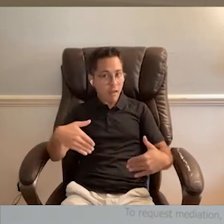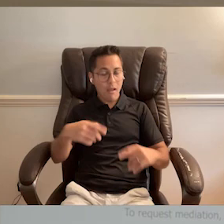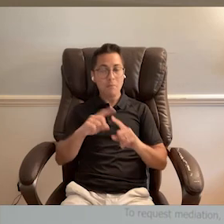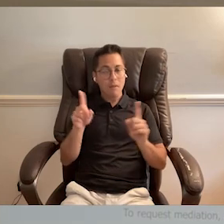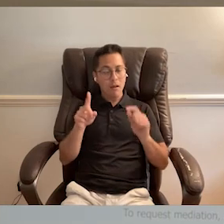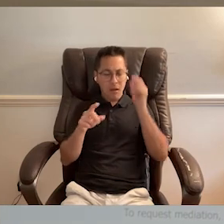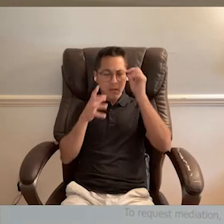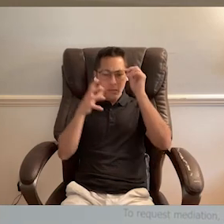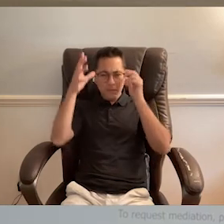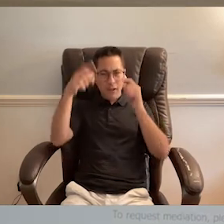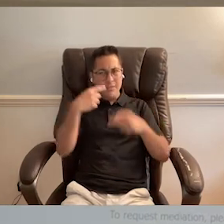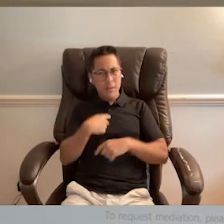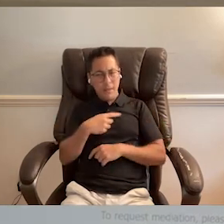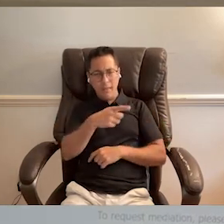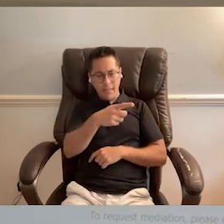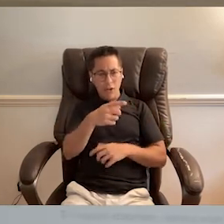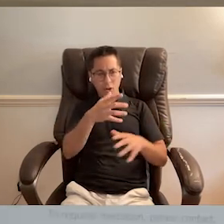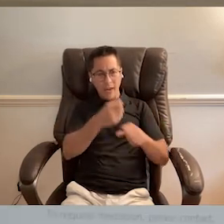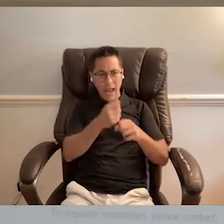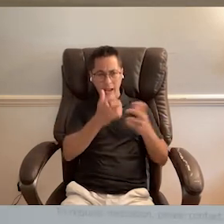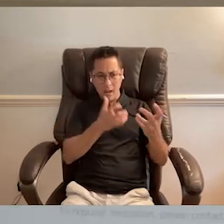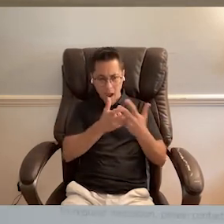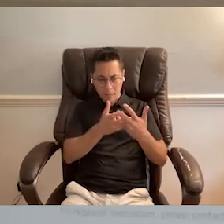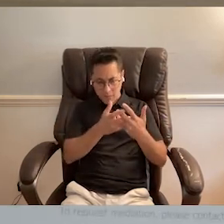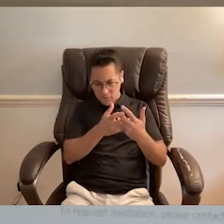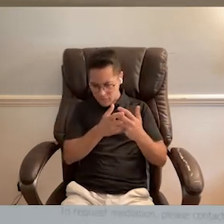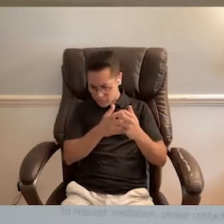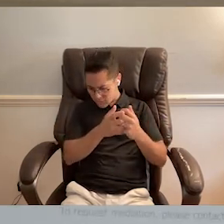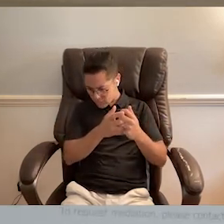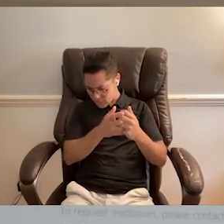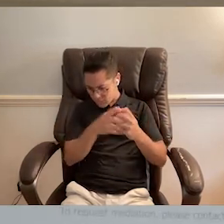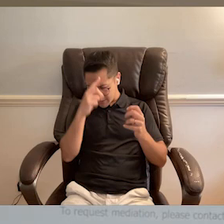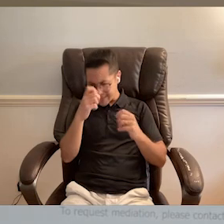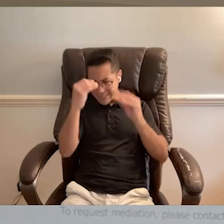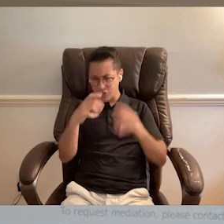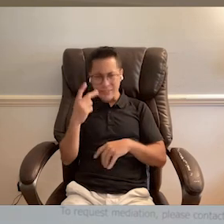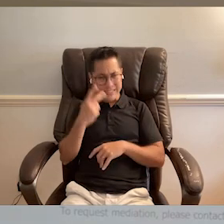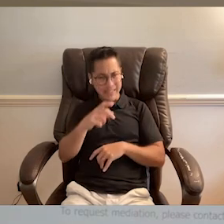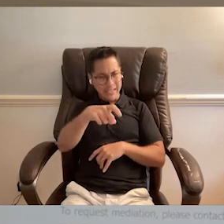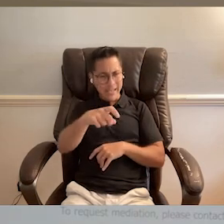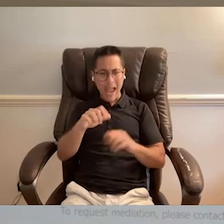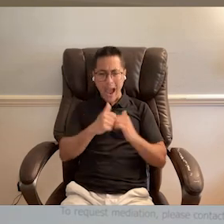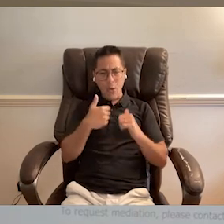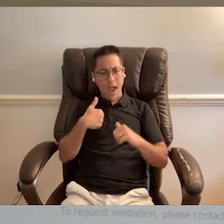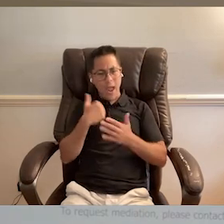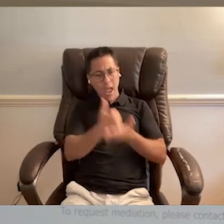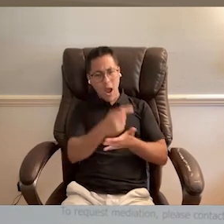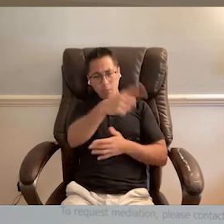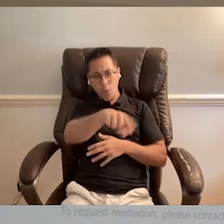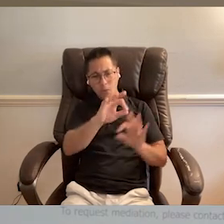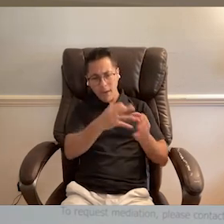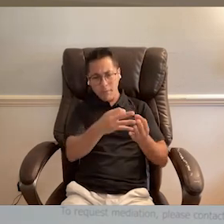they are getting accommodations in the classroom because the teacher is seeing the need. How do I help those families with getting that process